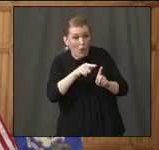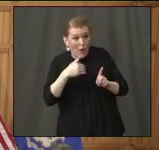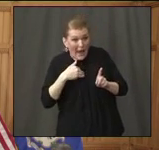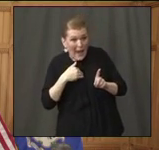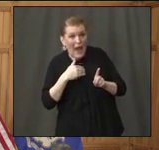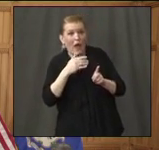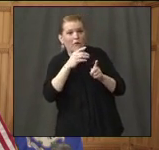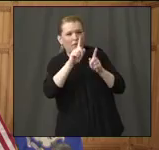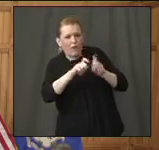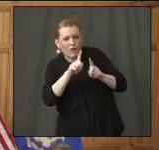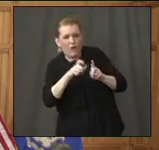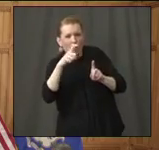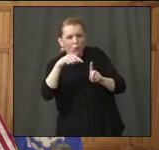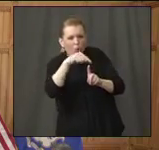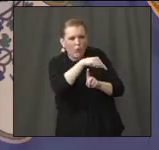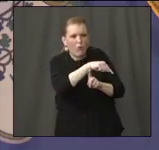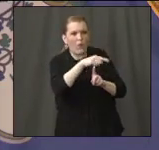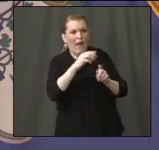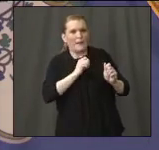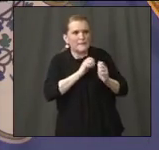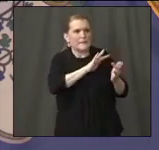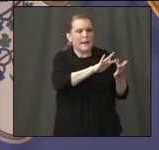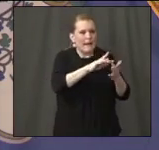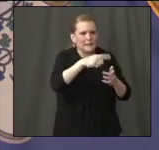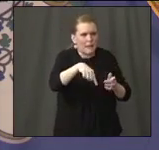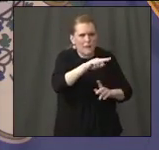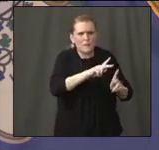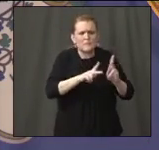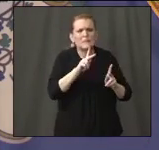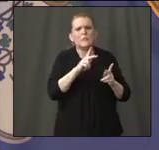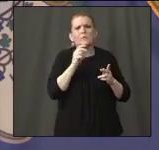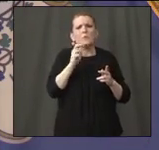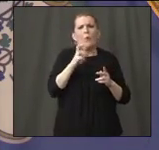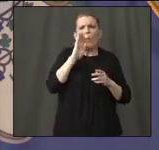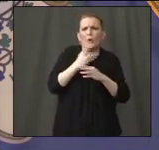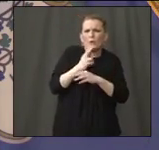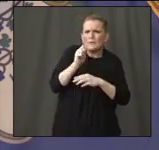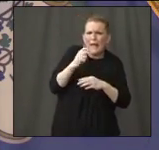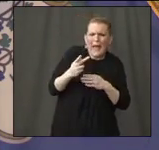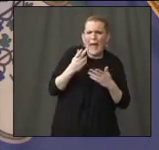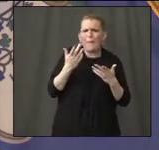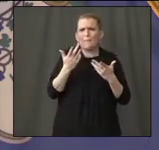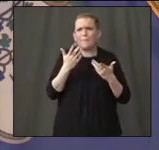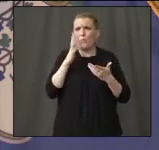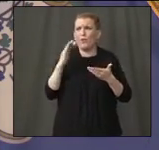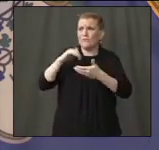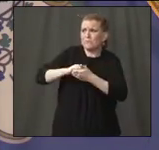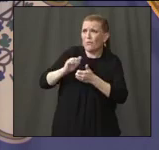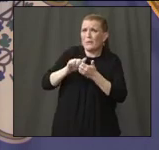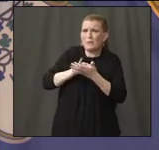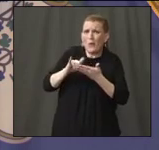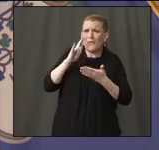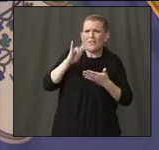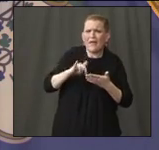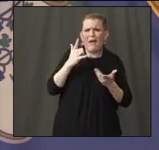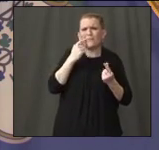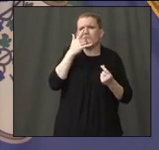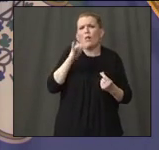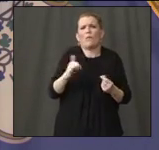please? Yeah, this is going to be a Connecticut operation, and we're going to do contact tracing very